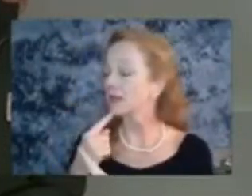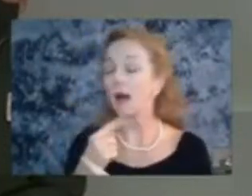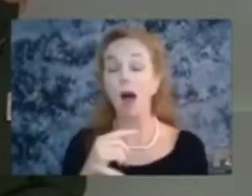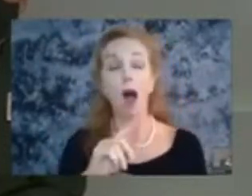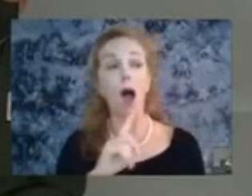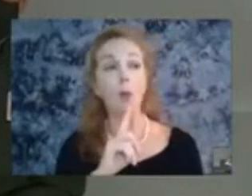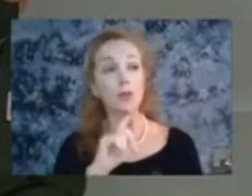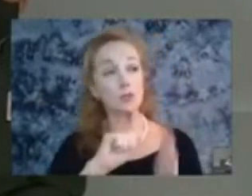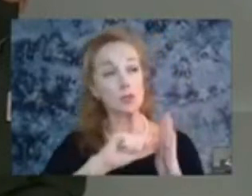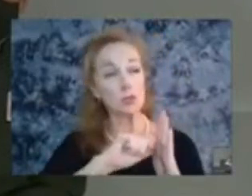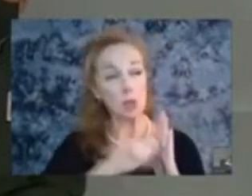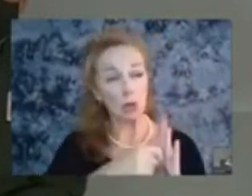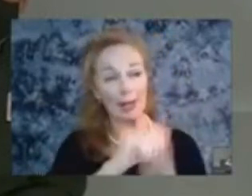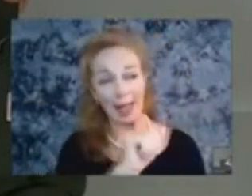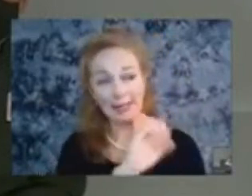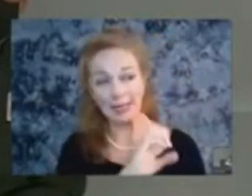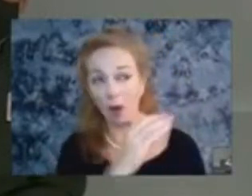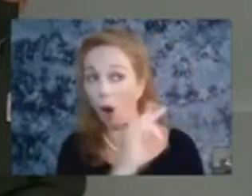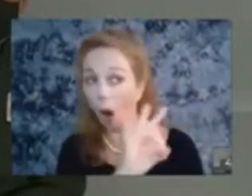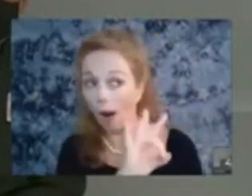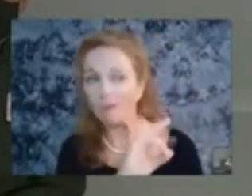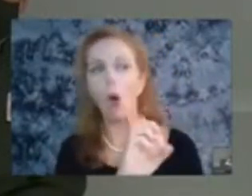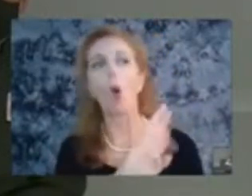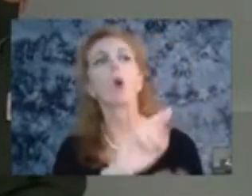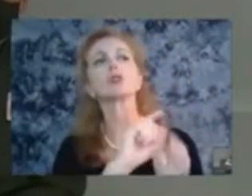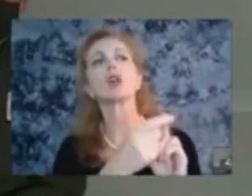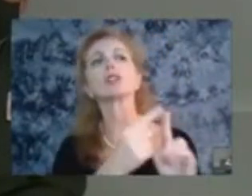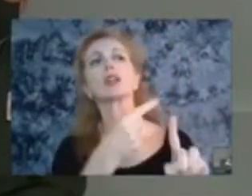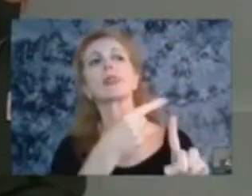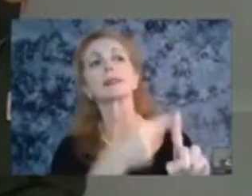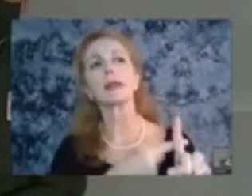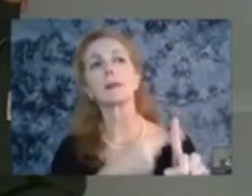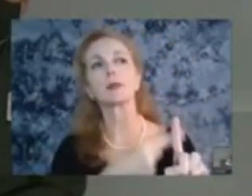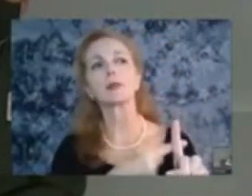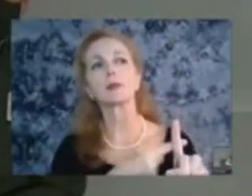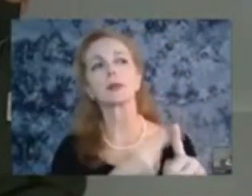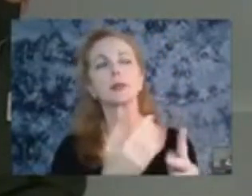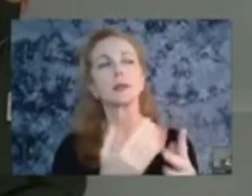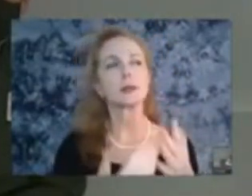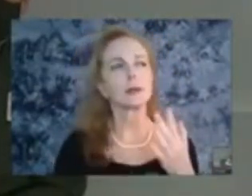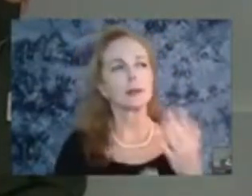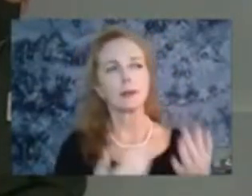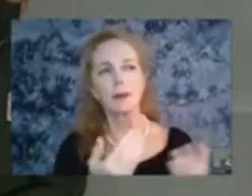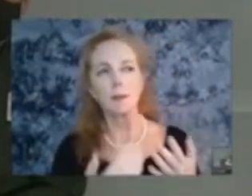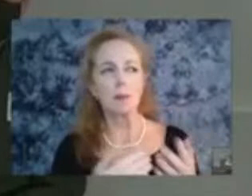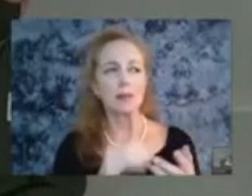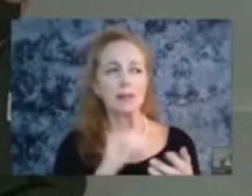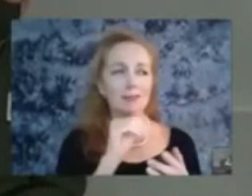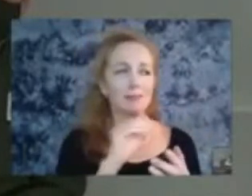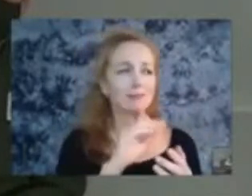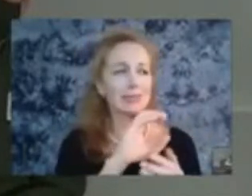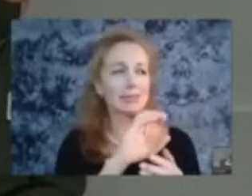off, or are we just setting the thermostat for a different temperature, which means it may not cycle on and off as much?